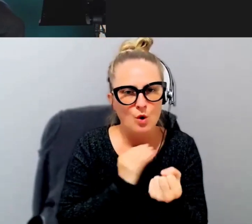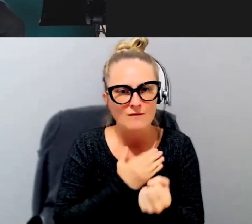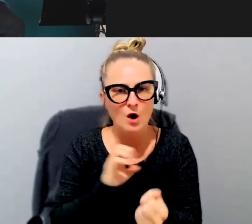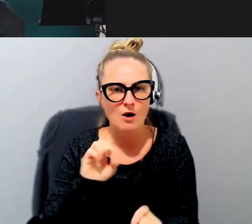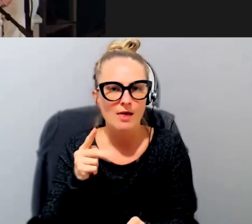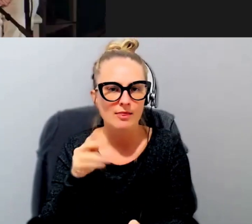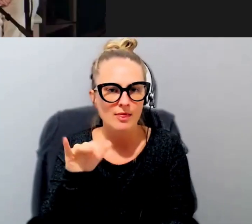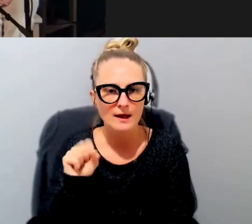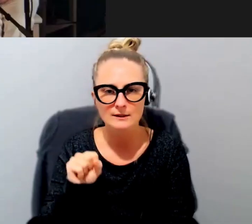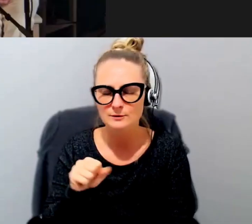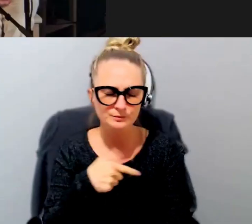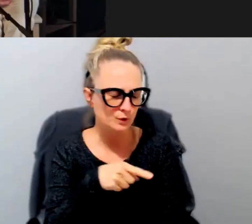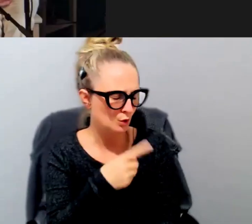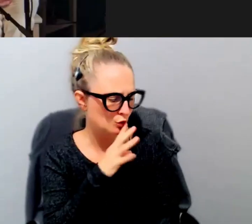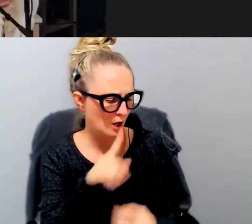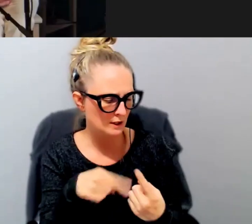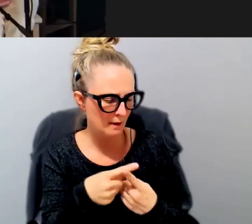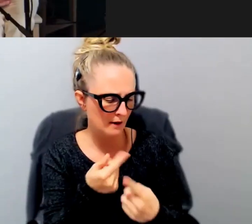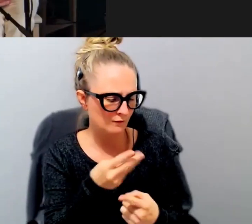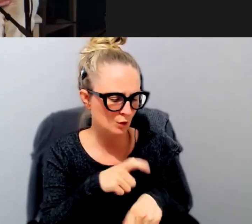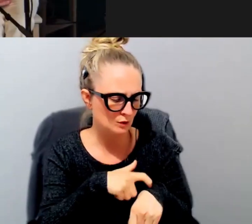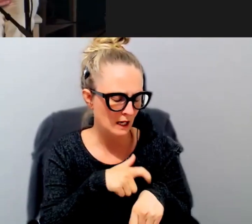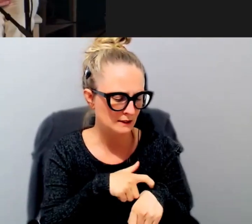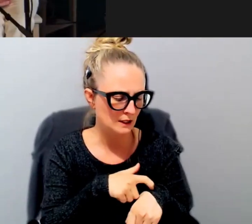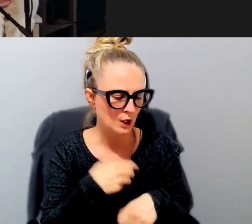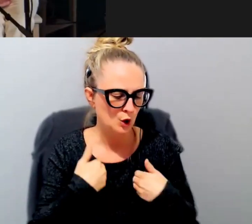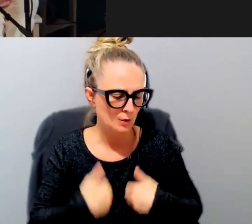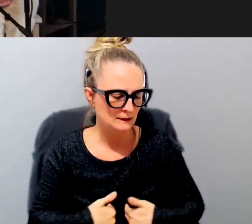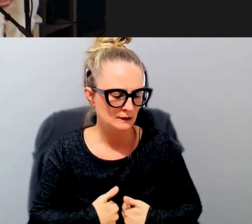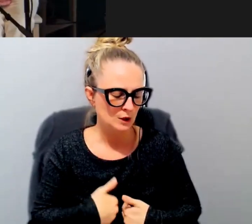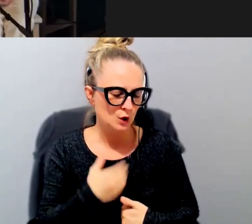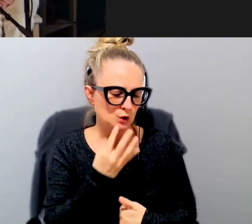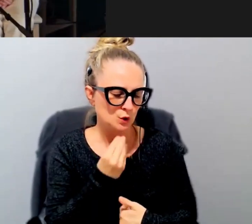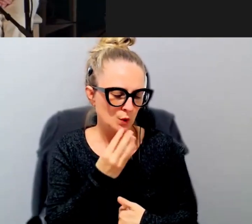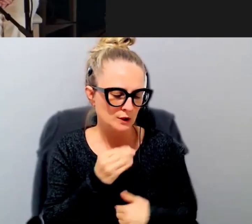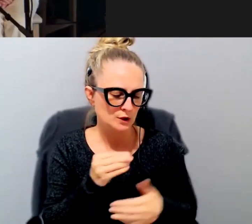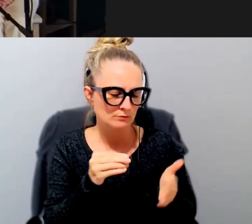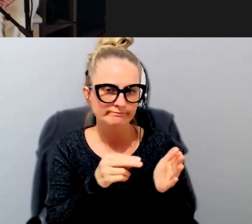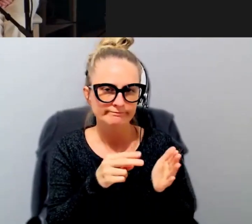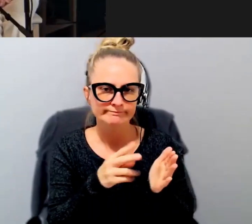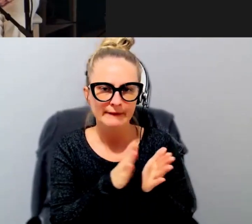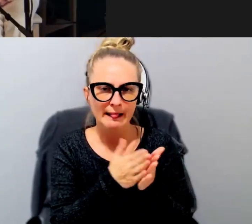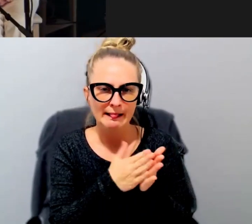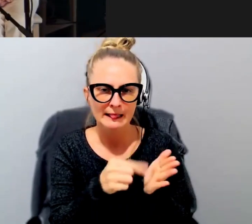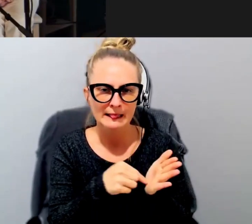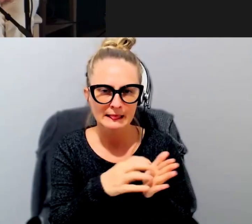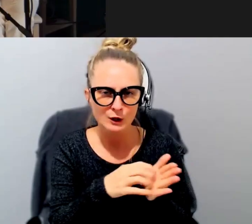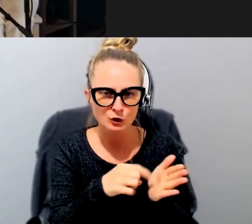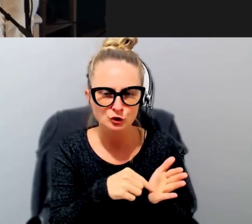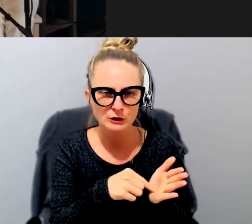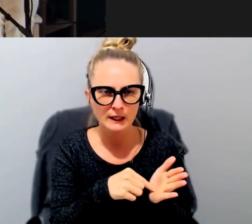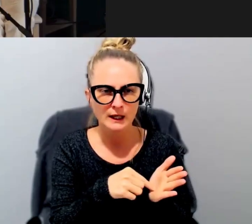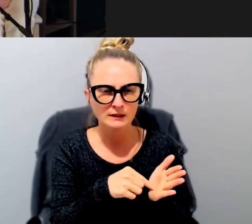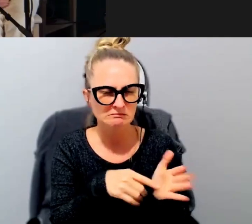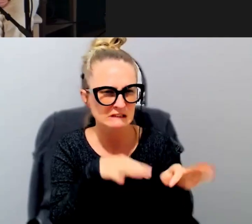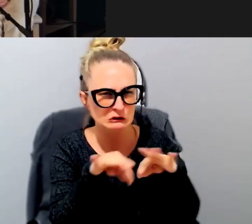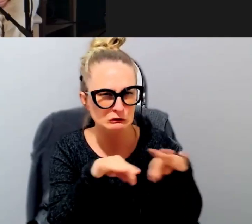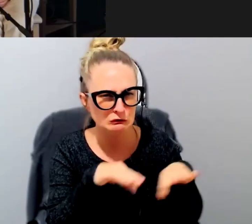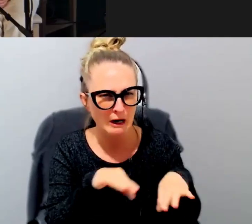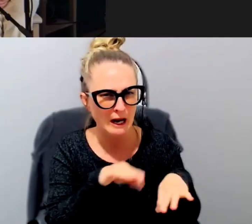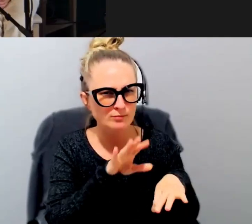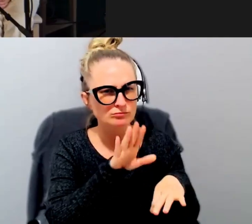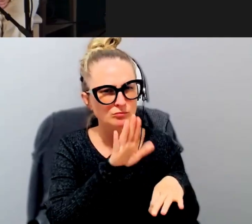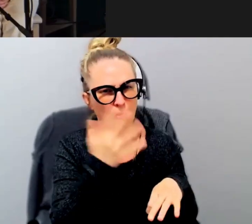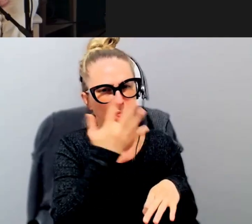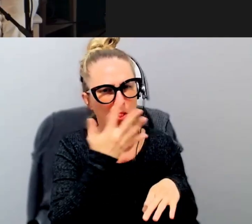times to humanistic Jewish liturgy. Describe for us what a gathering, what your gathering would be